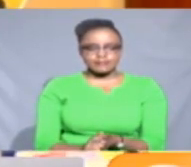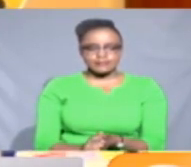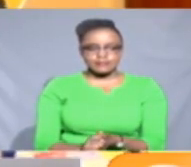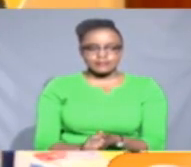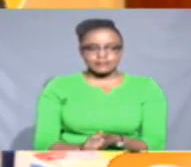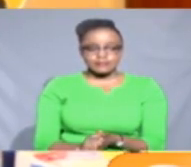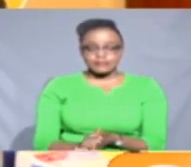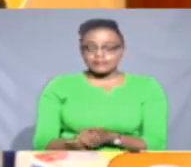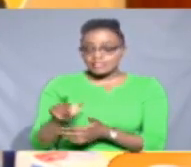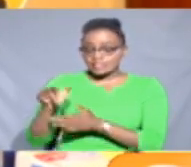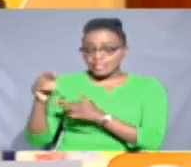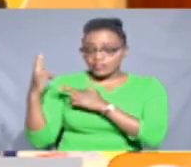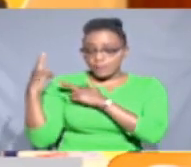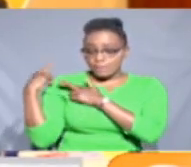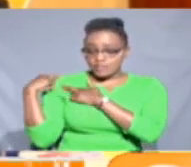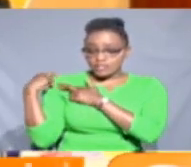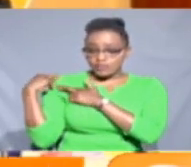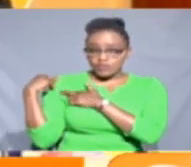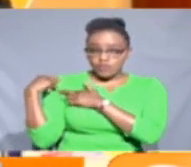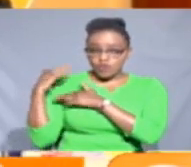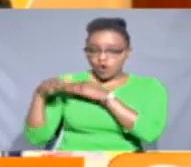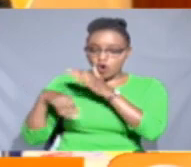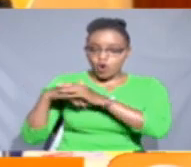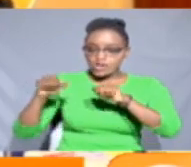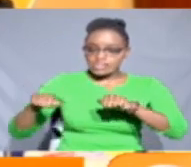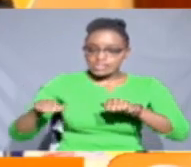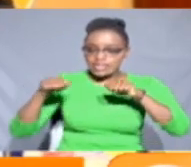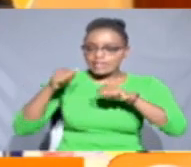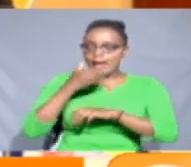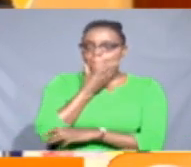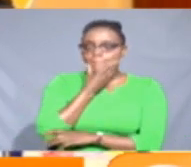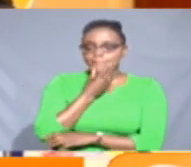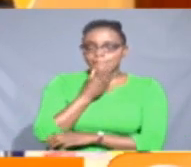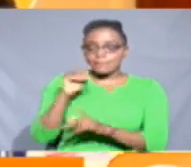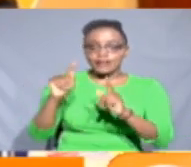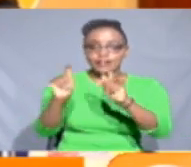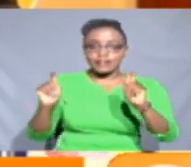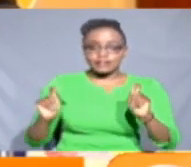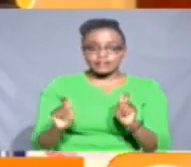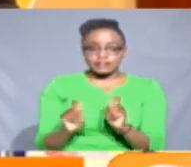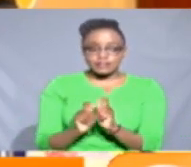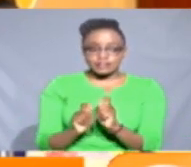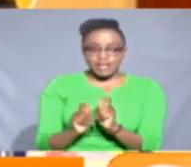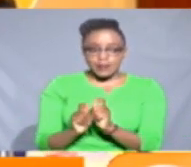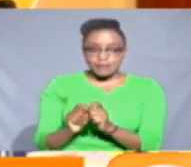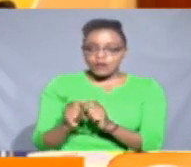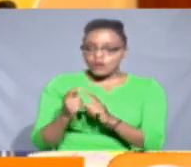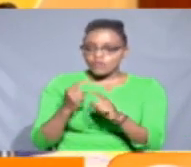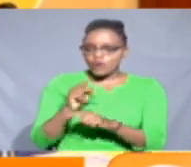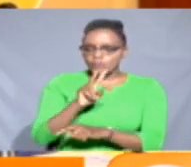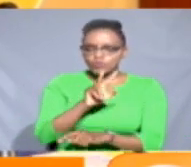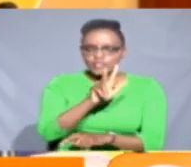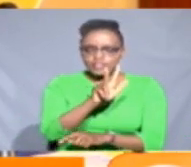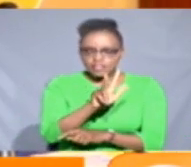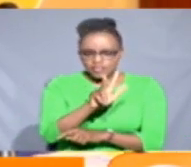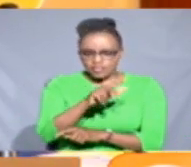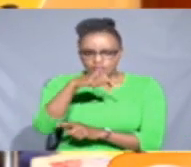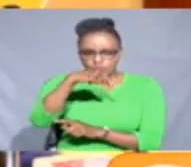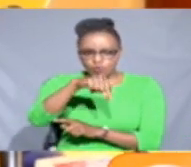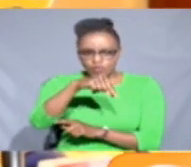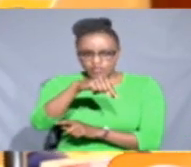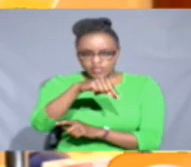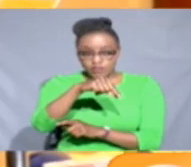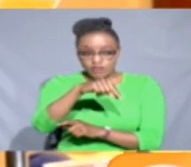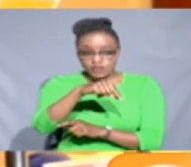He will take care of all senior men teams from U23